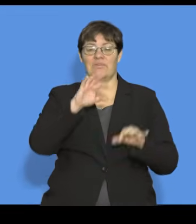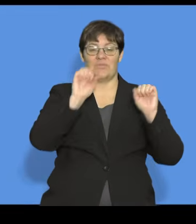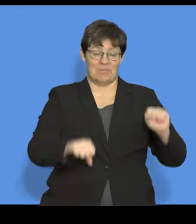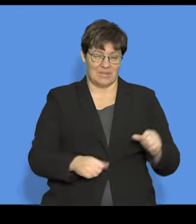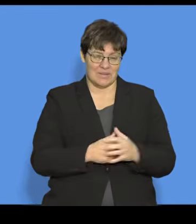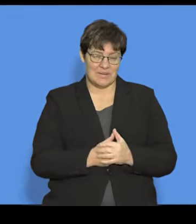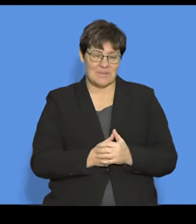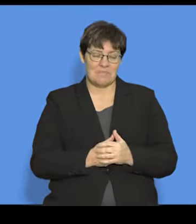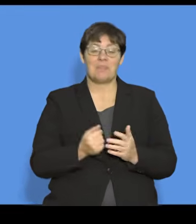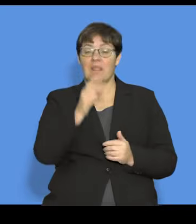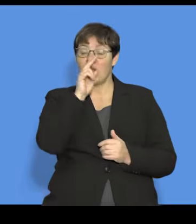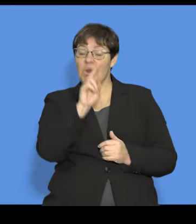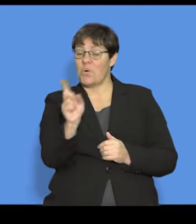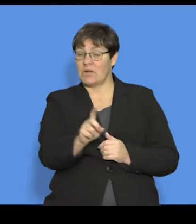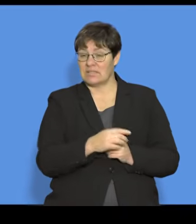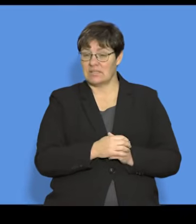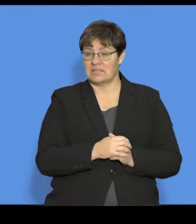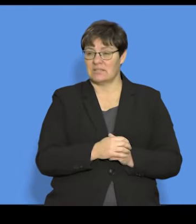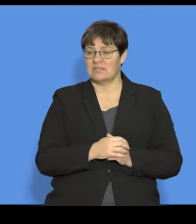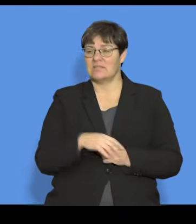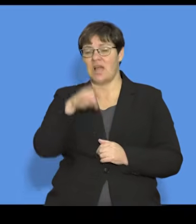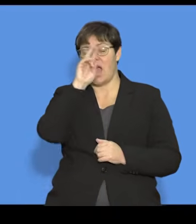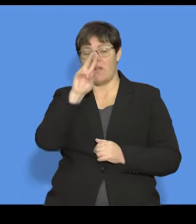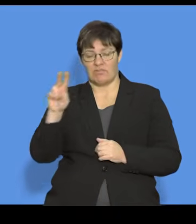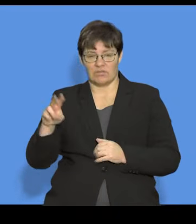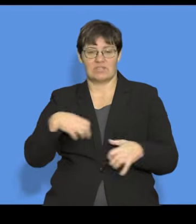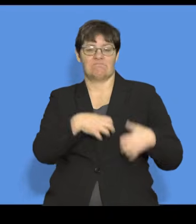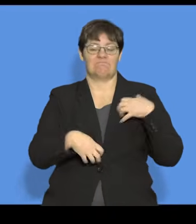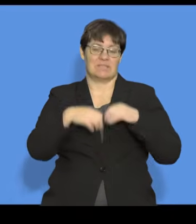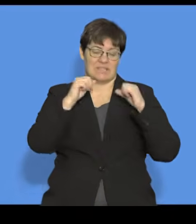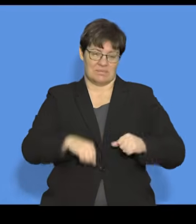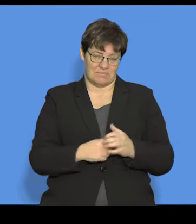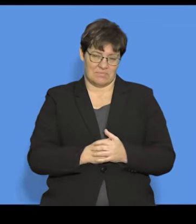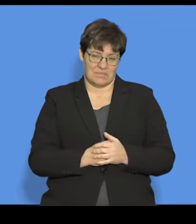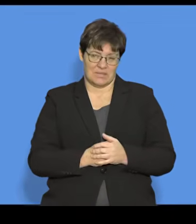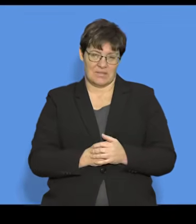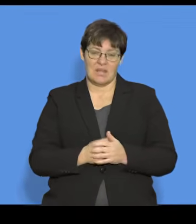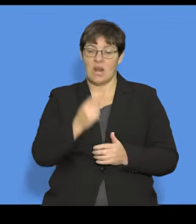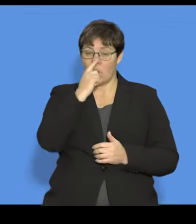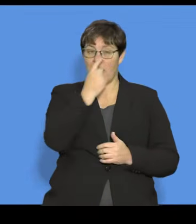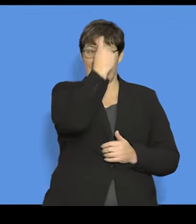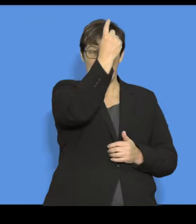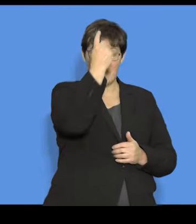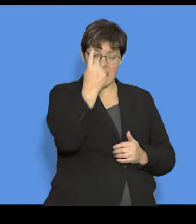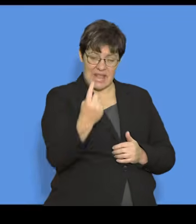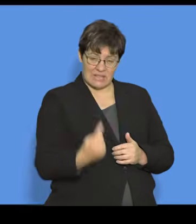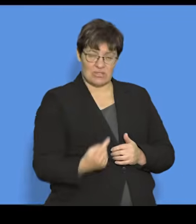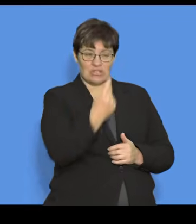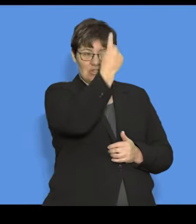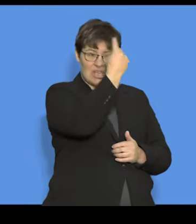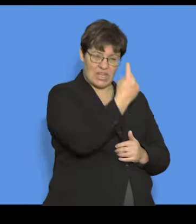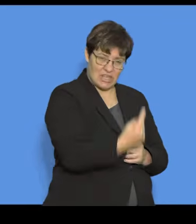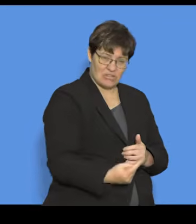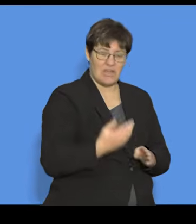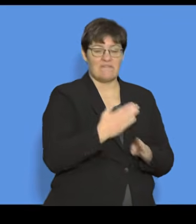And so, as we wrap up, it's important that we look at this as an overview of the digestive system and look at each